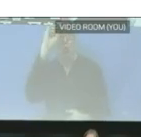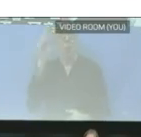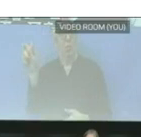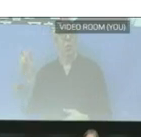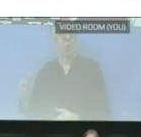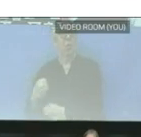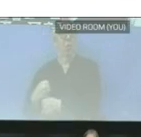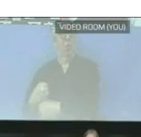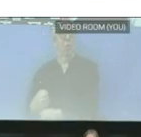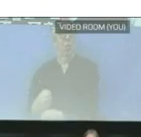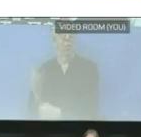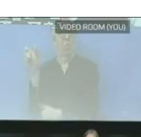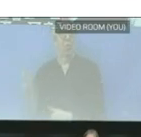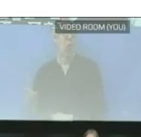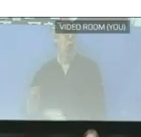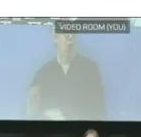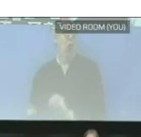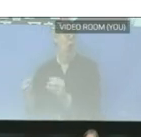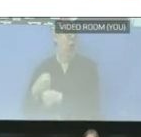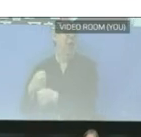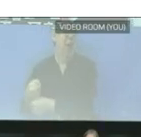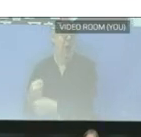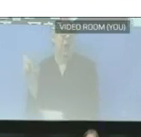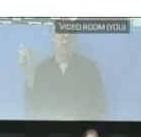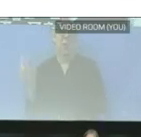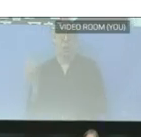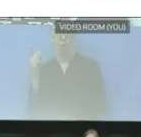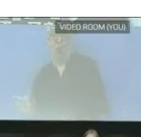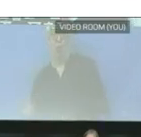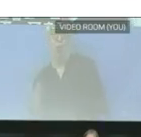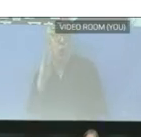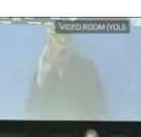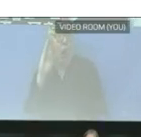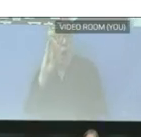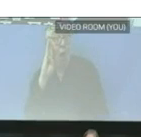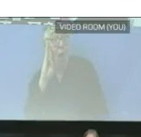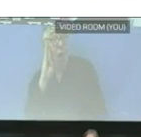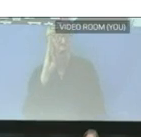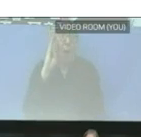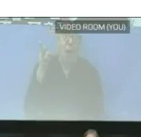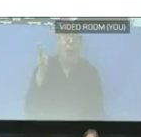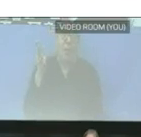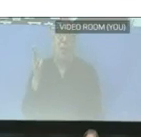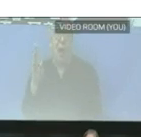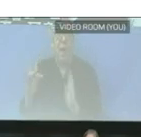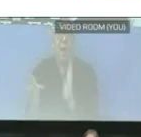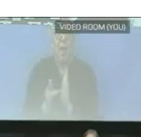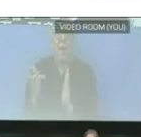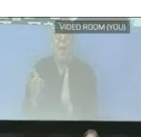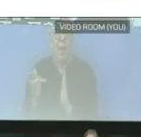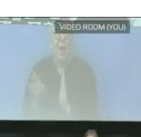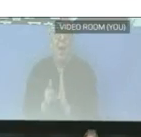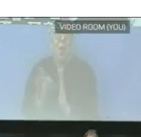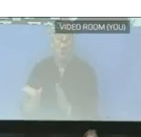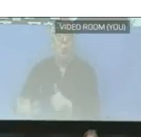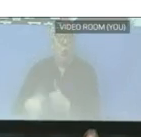young delegates. She came up with a mindfulness challenge that was shared on our social media and is still